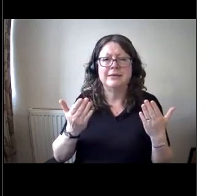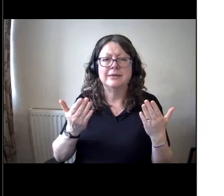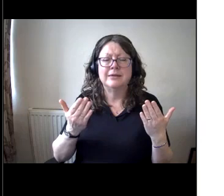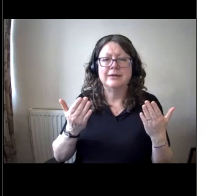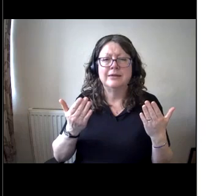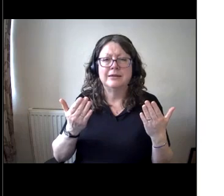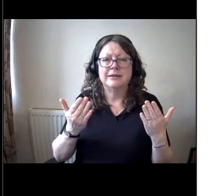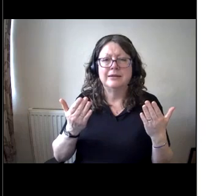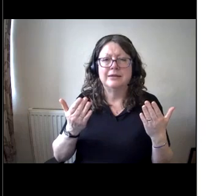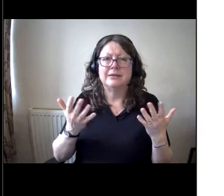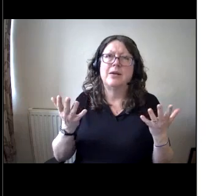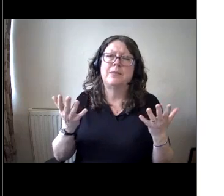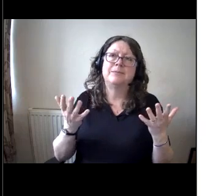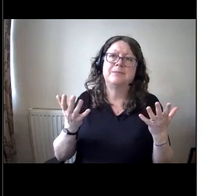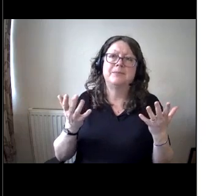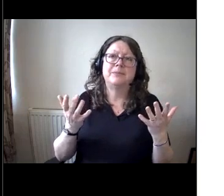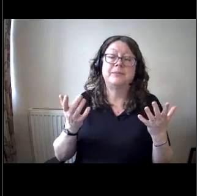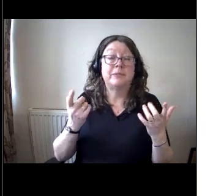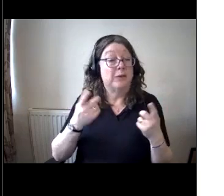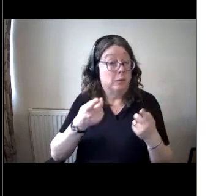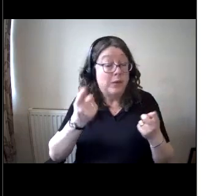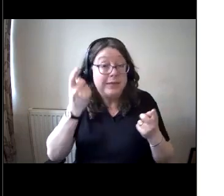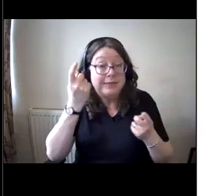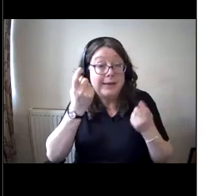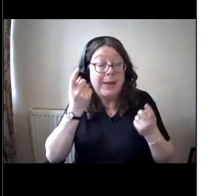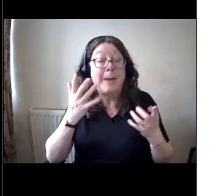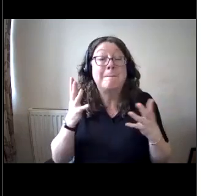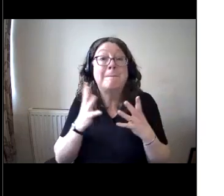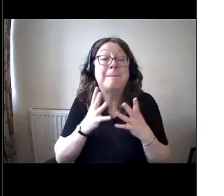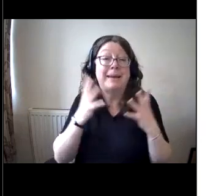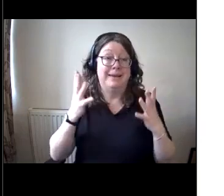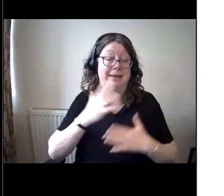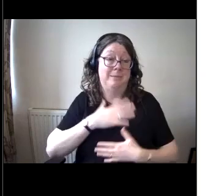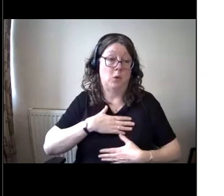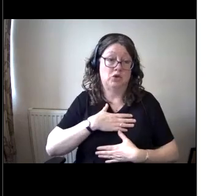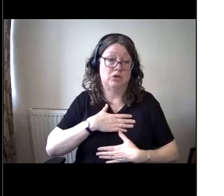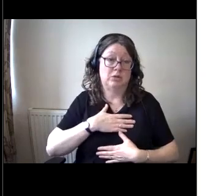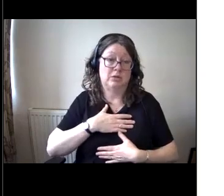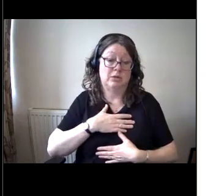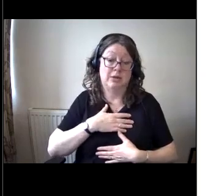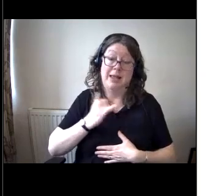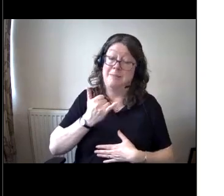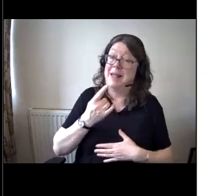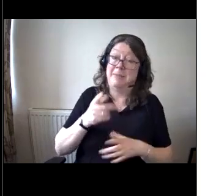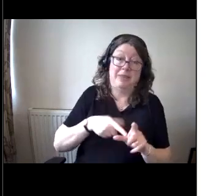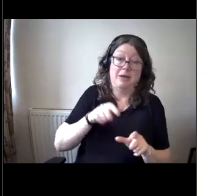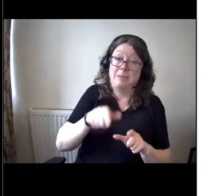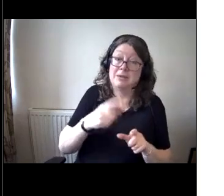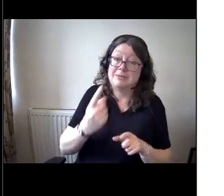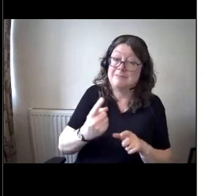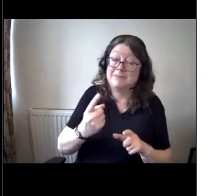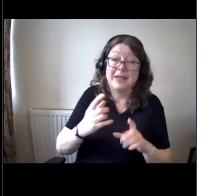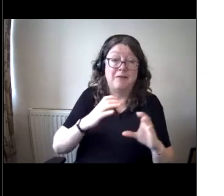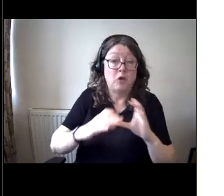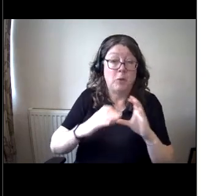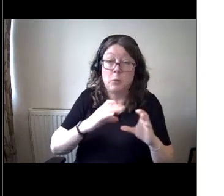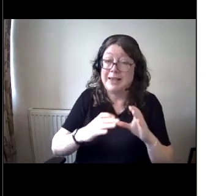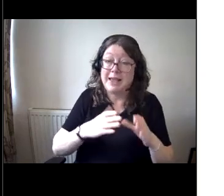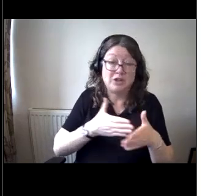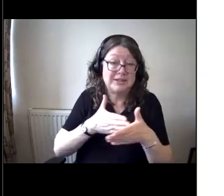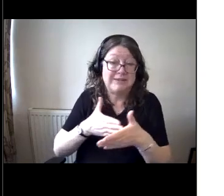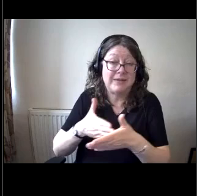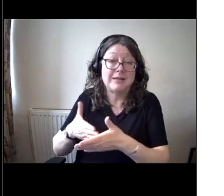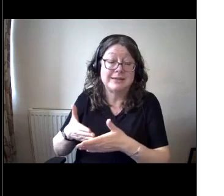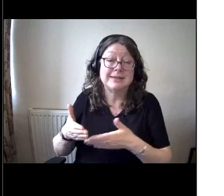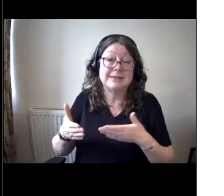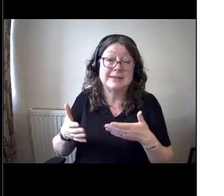emotions, if we think about, for some of our young people, if they've got communication differences, if they are experiencing